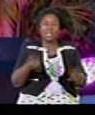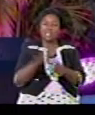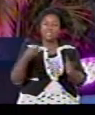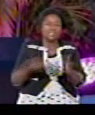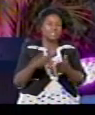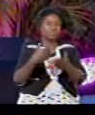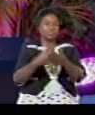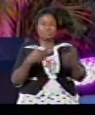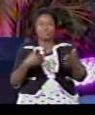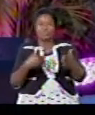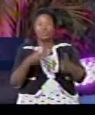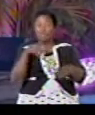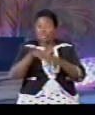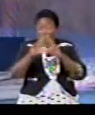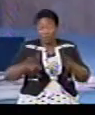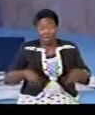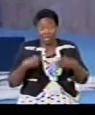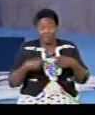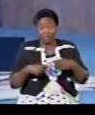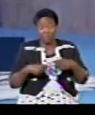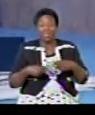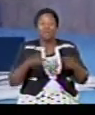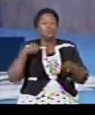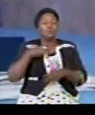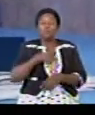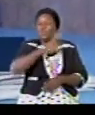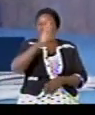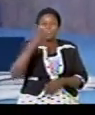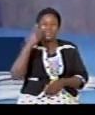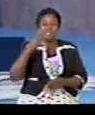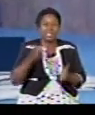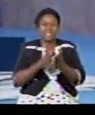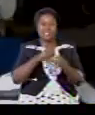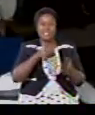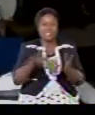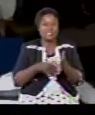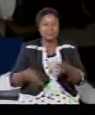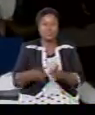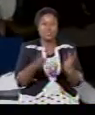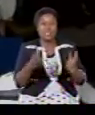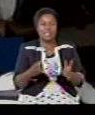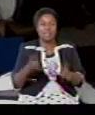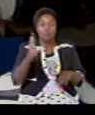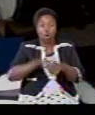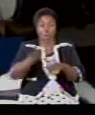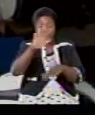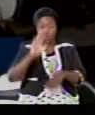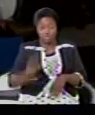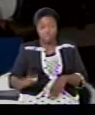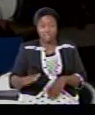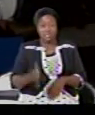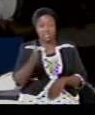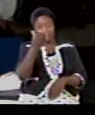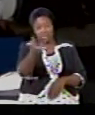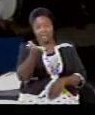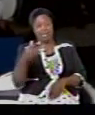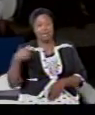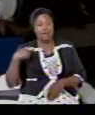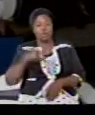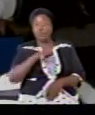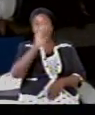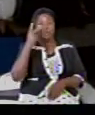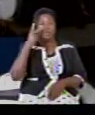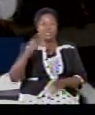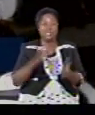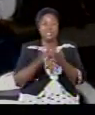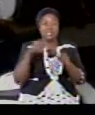fashion in your life. We never saw it in this fashion. On your child there, we never saw